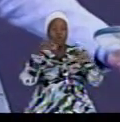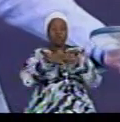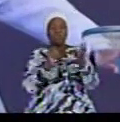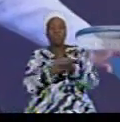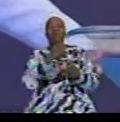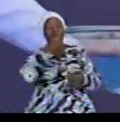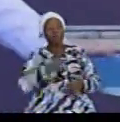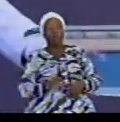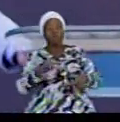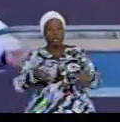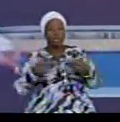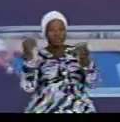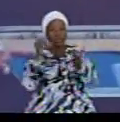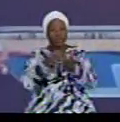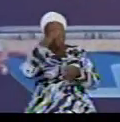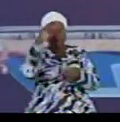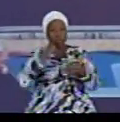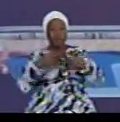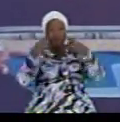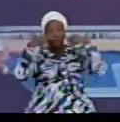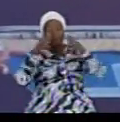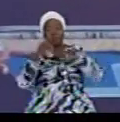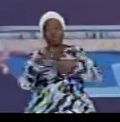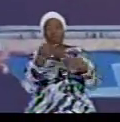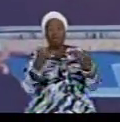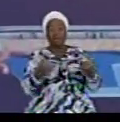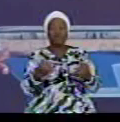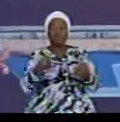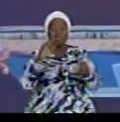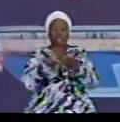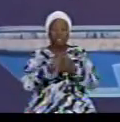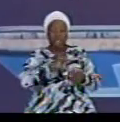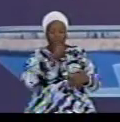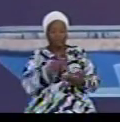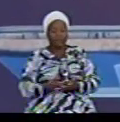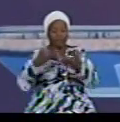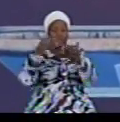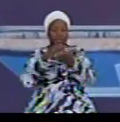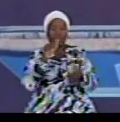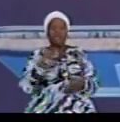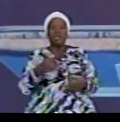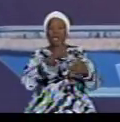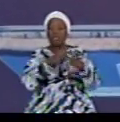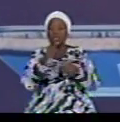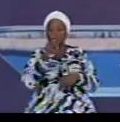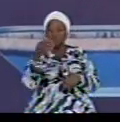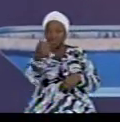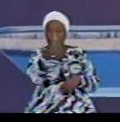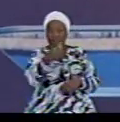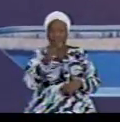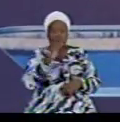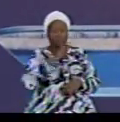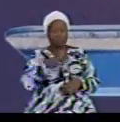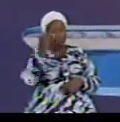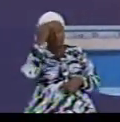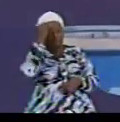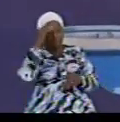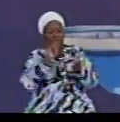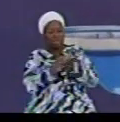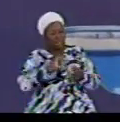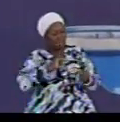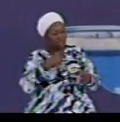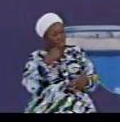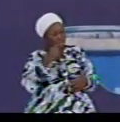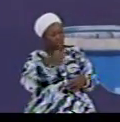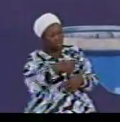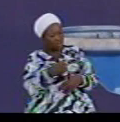old life, because you've declared to them already, I am born again. And then you yourself will be conscious, I told